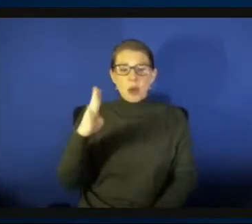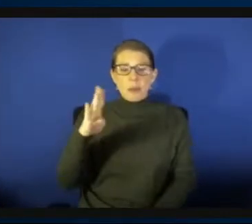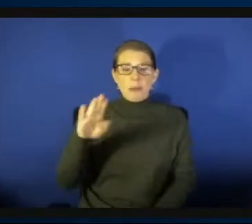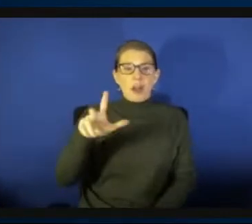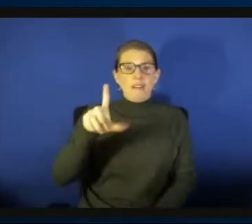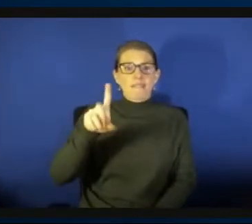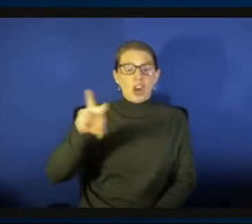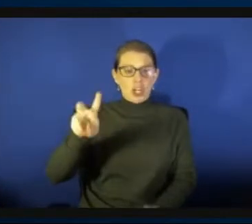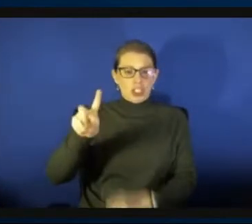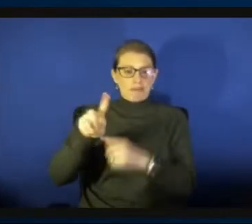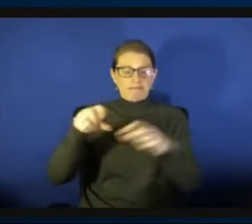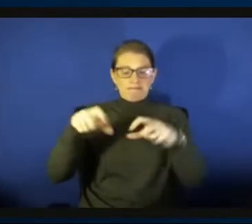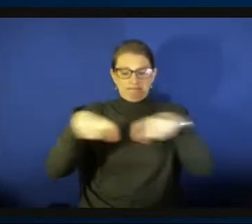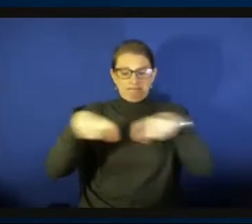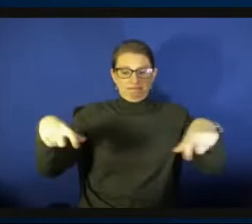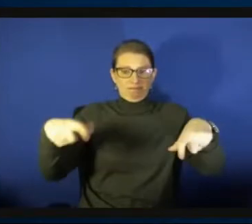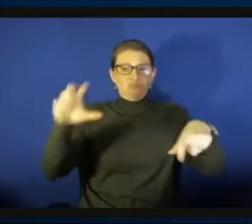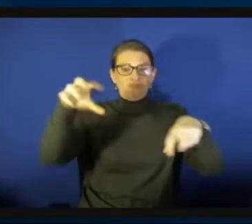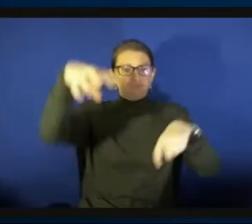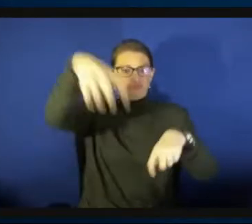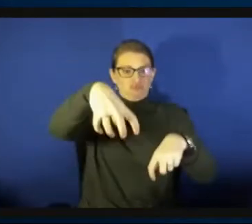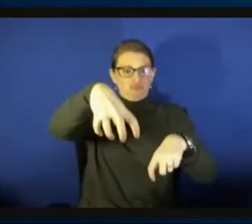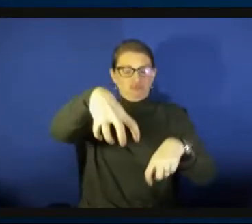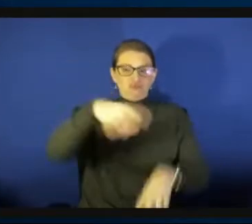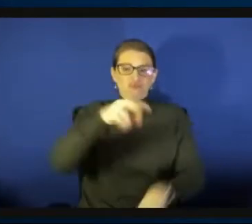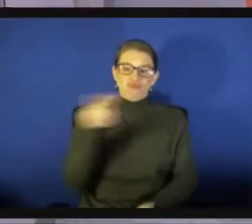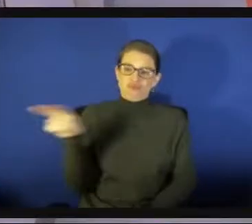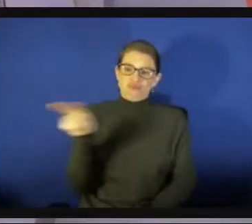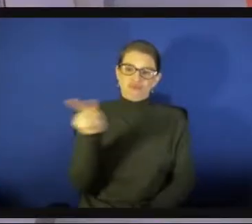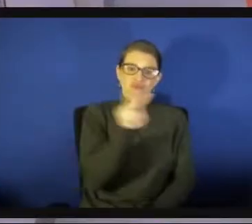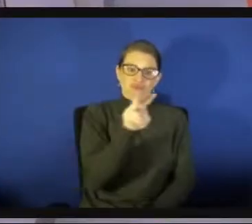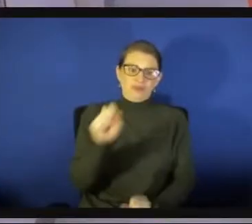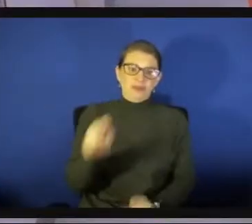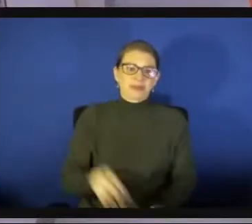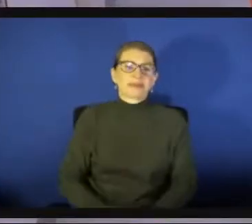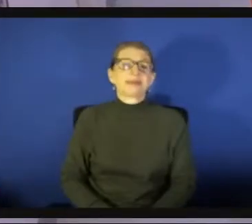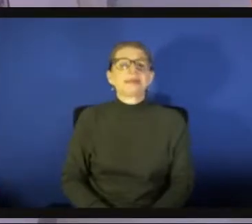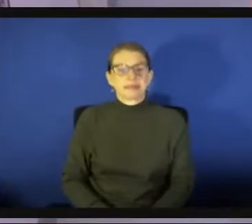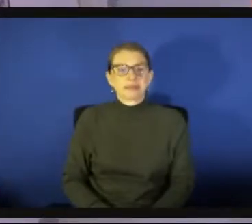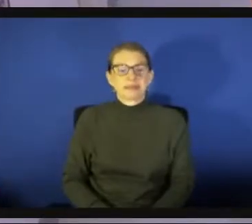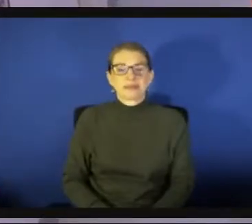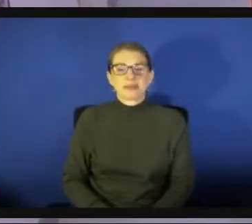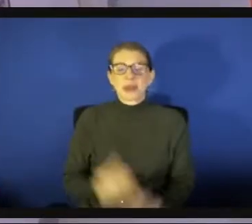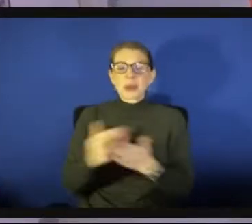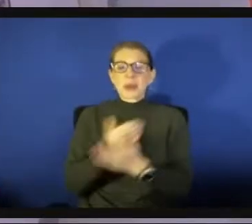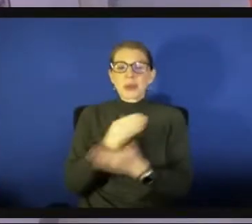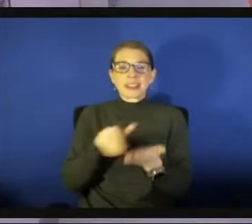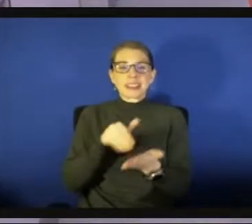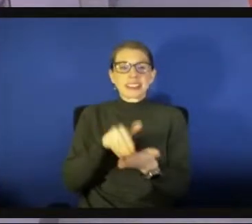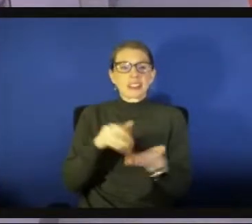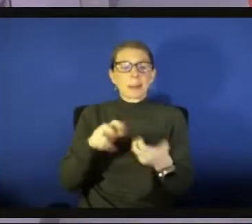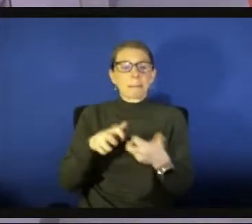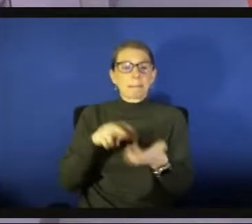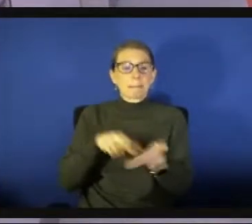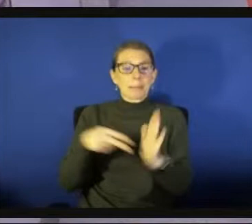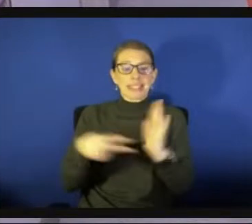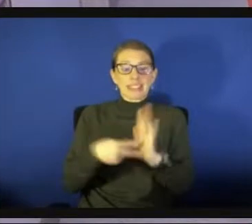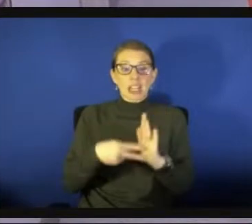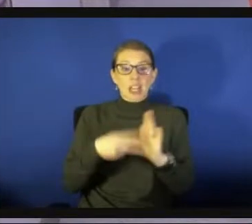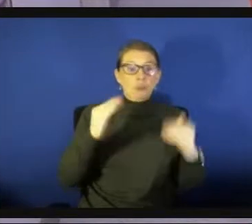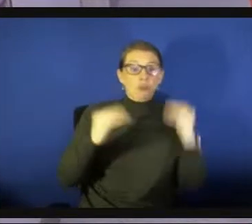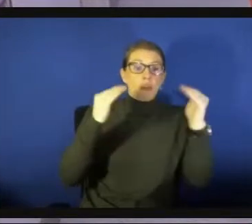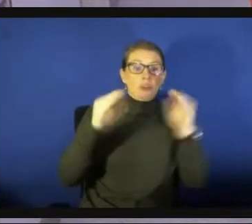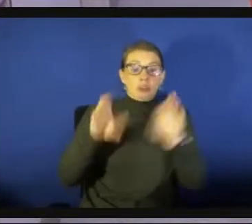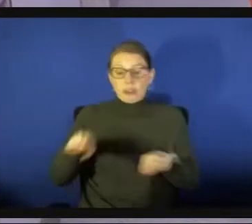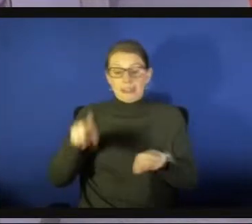up with those here in just a moment. So we want to talk a little bit about what this new center means. It means that adults and even children who need this